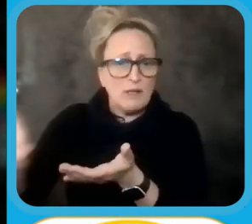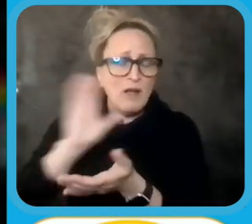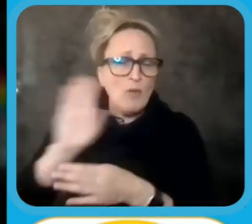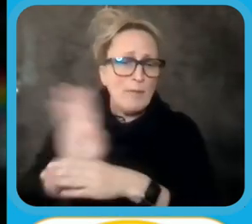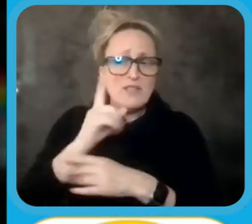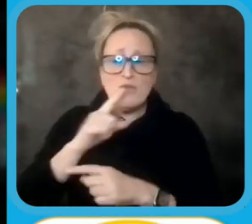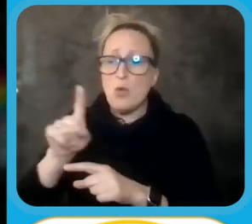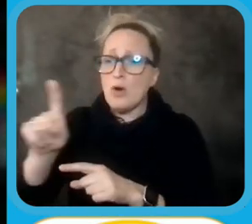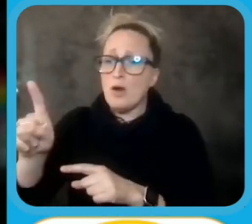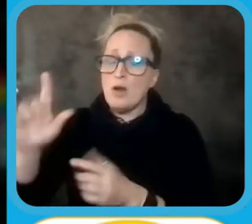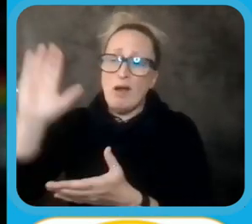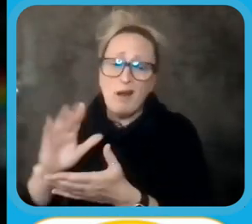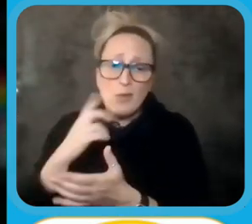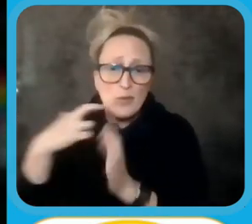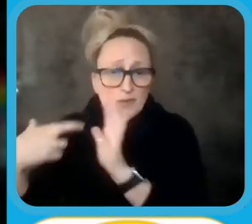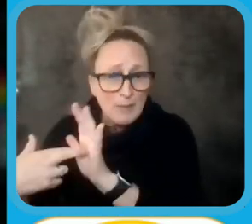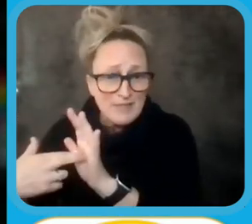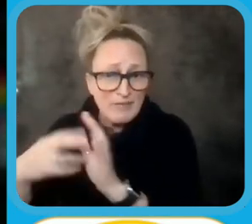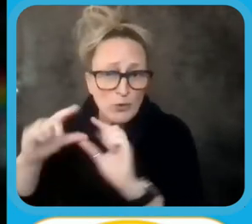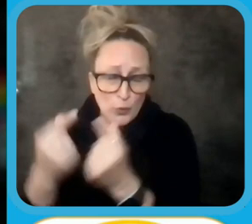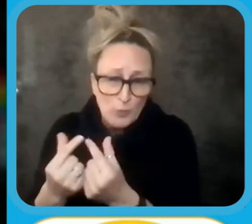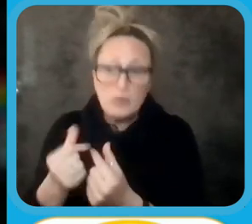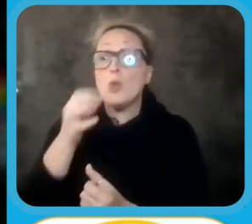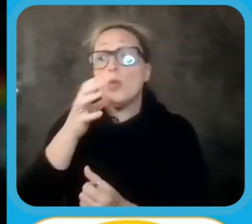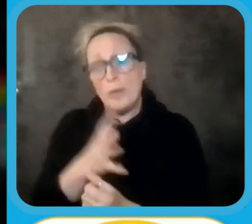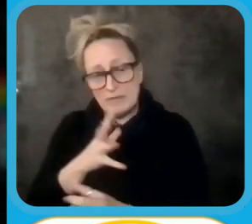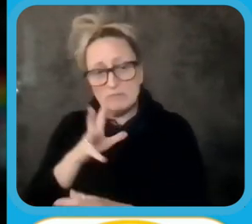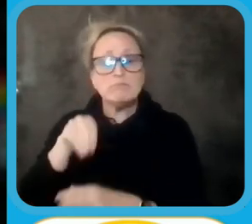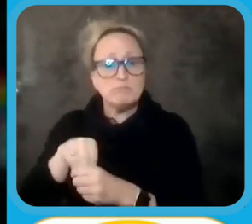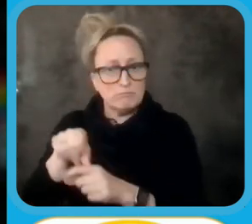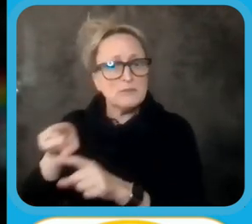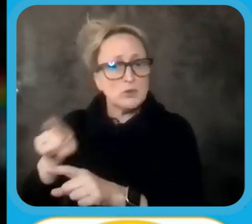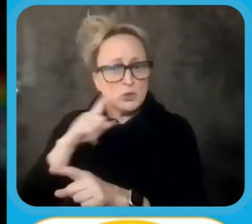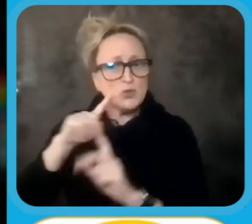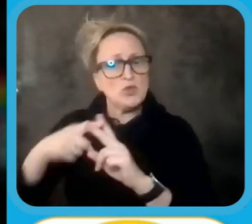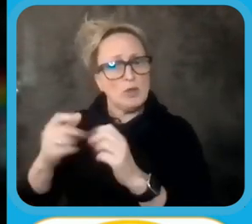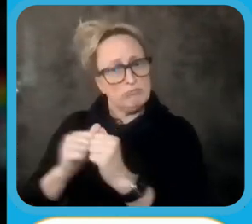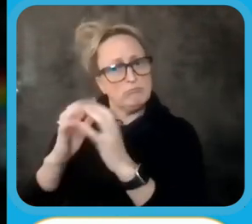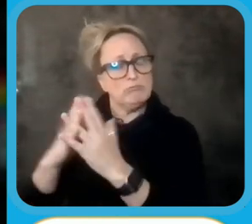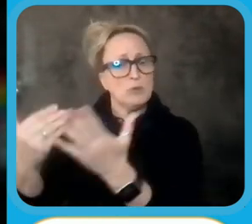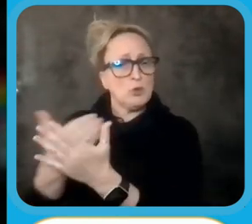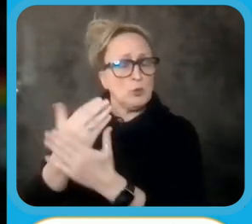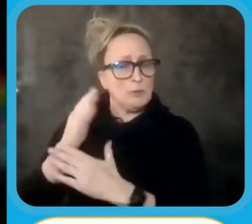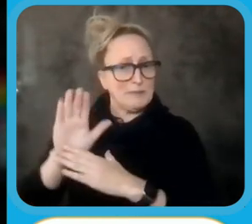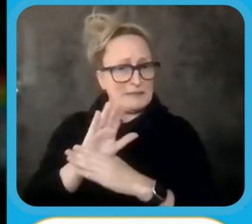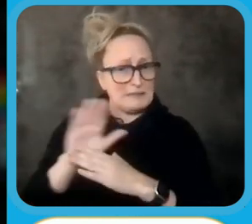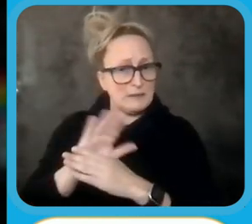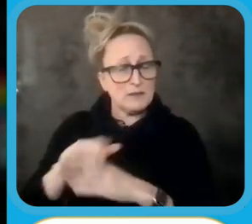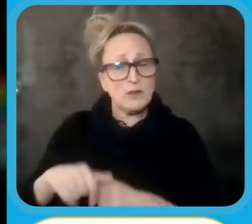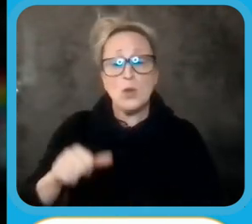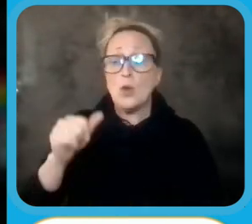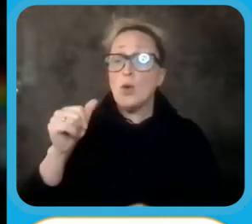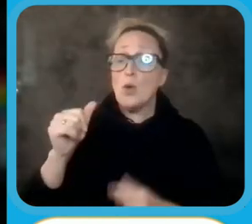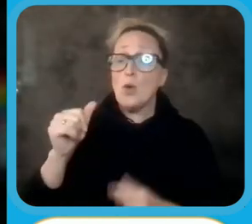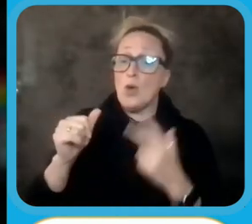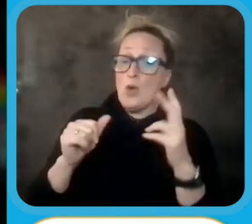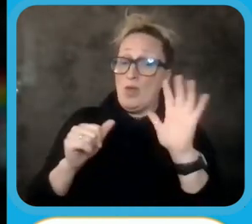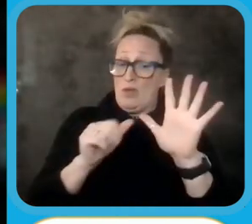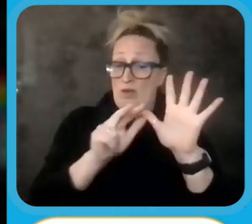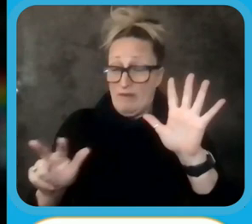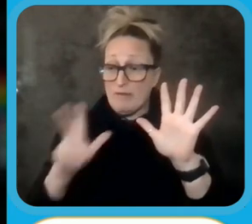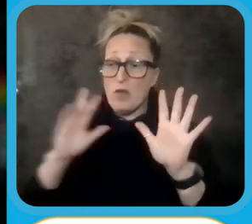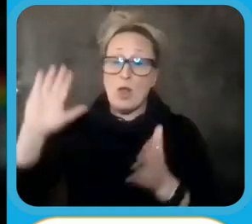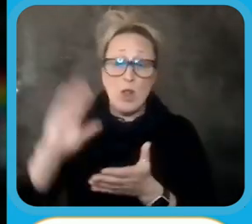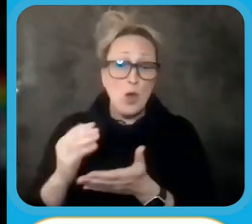underrepresented groups, including women, to start new businesses. And with women representing 3 in 5 workers in low-wage